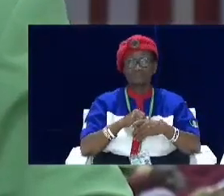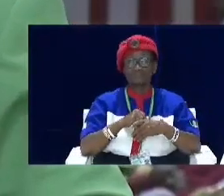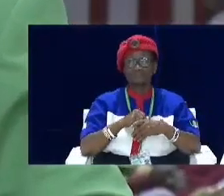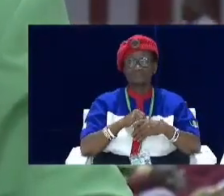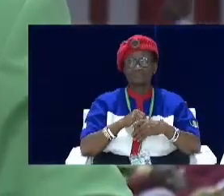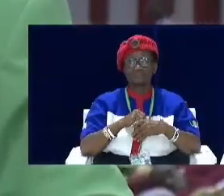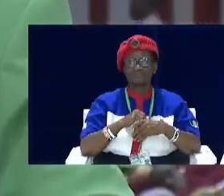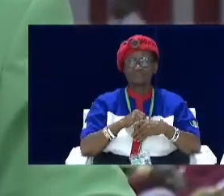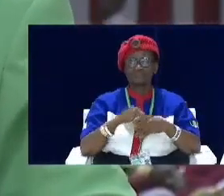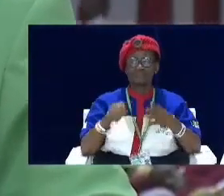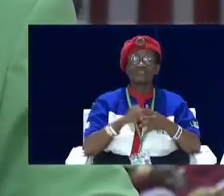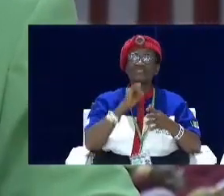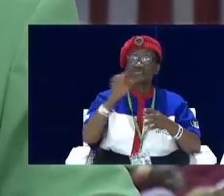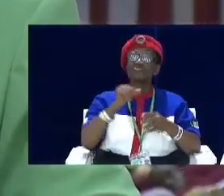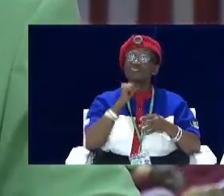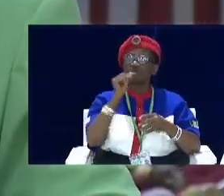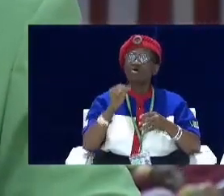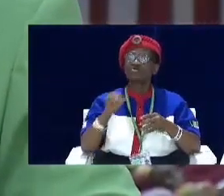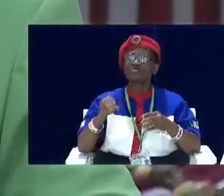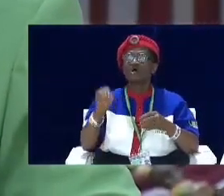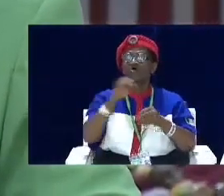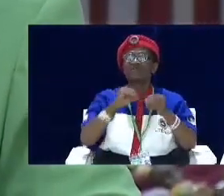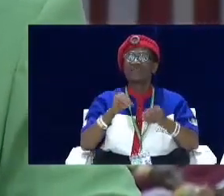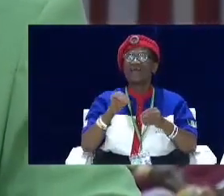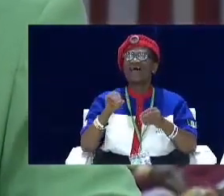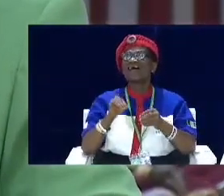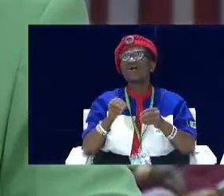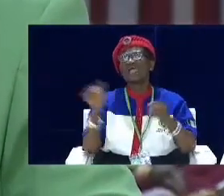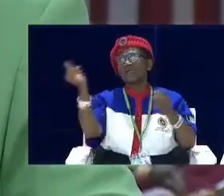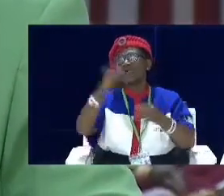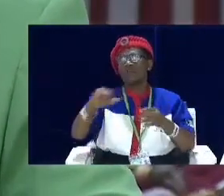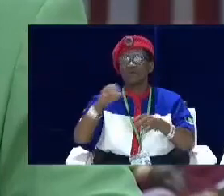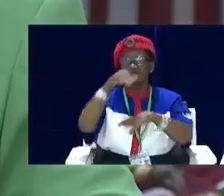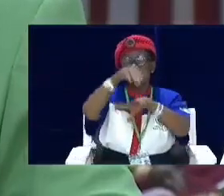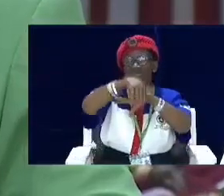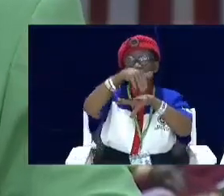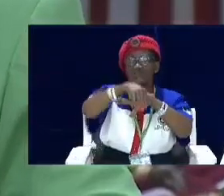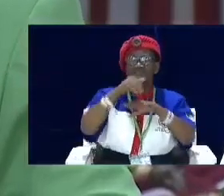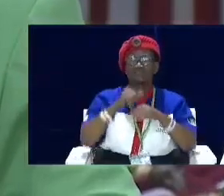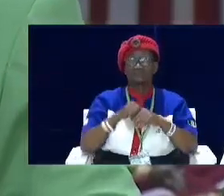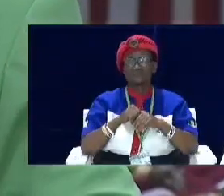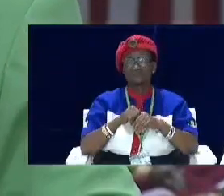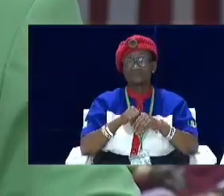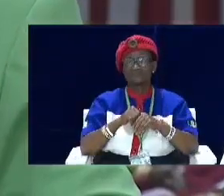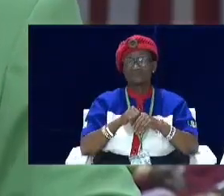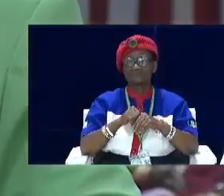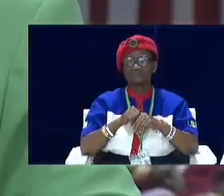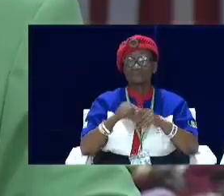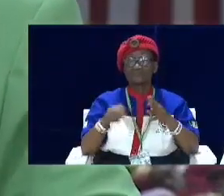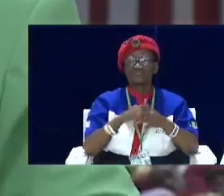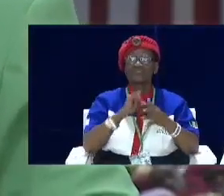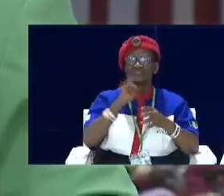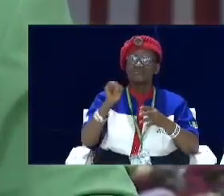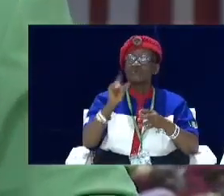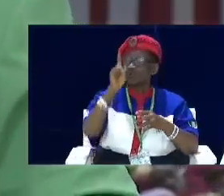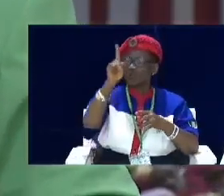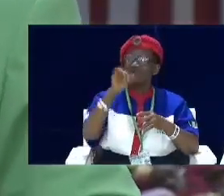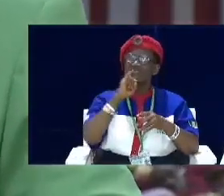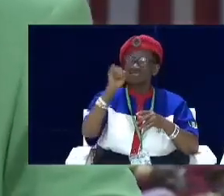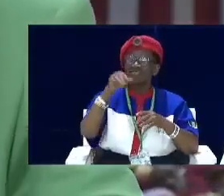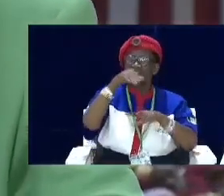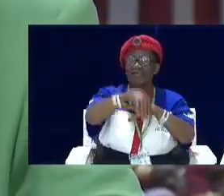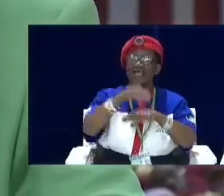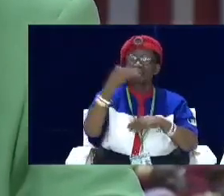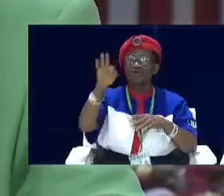This is not an ordinary light night. This one is a night of